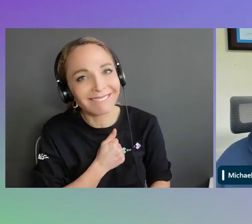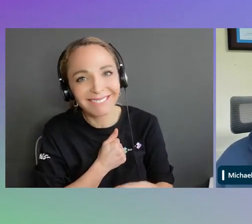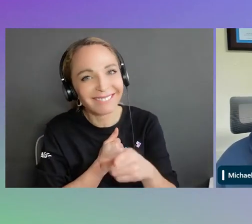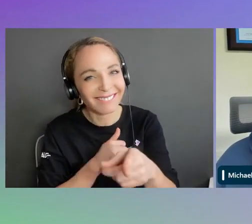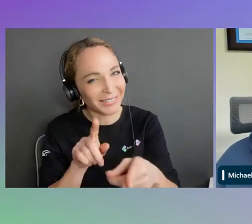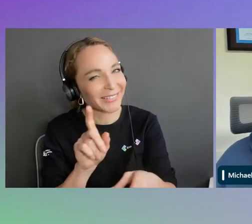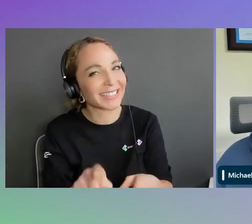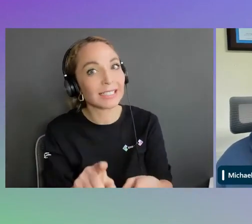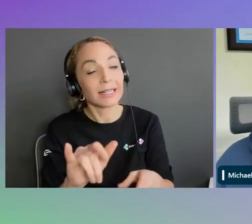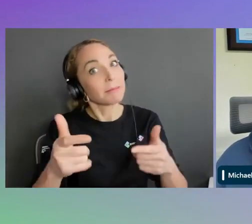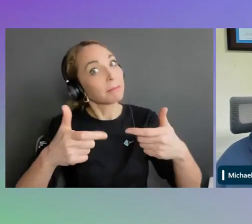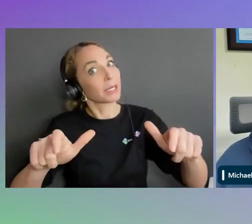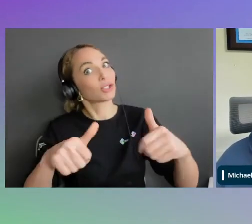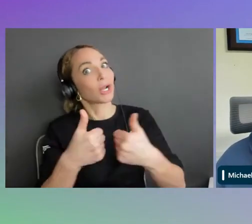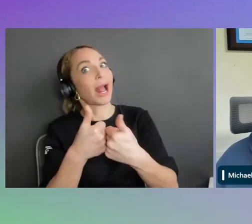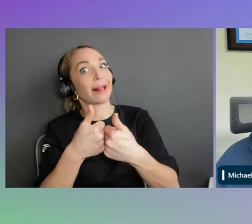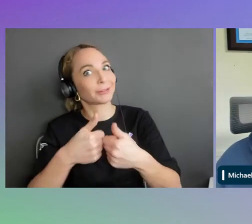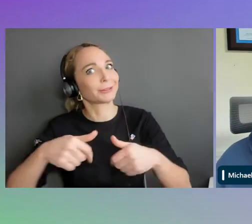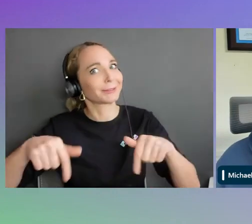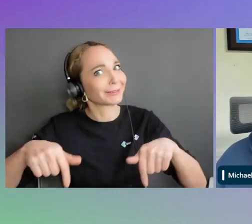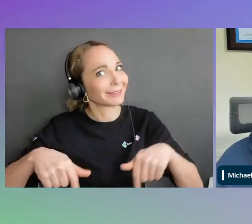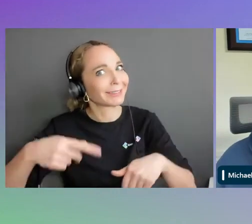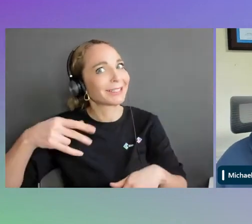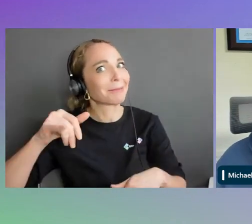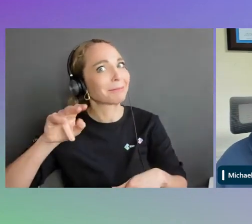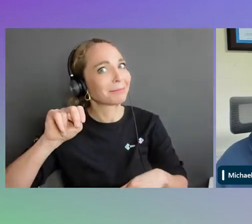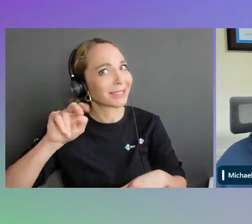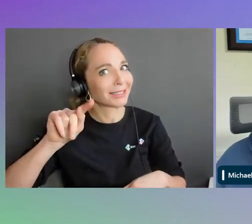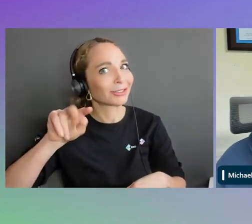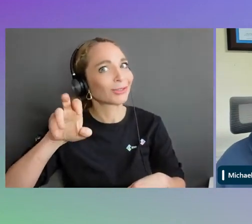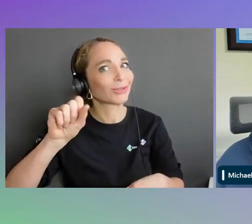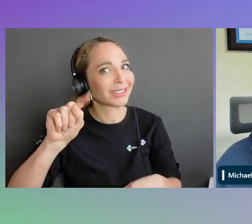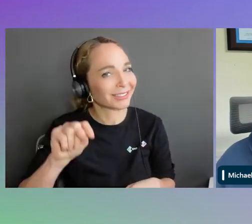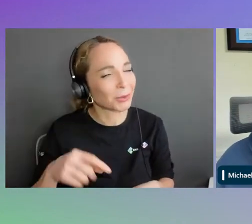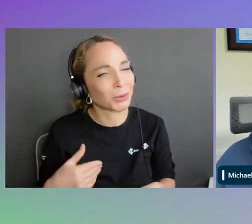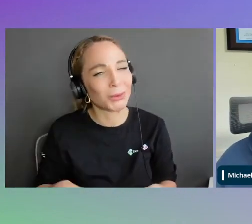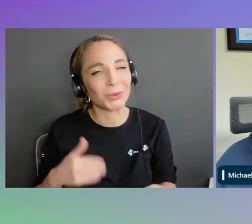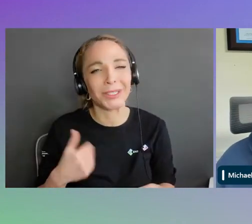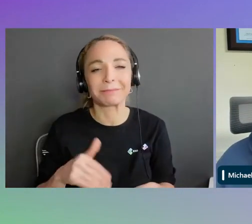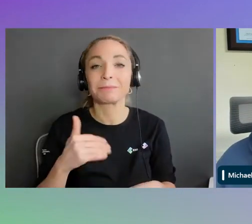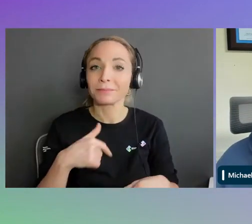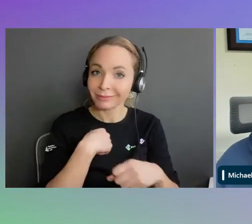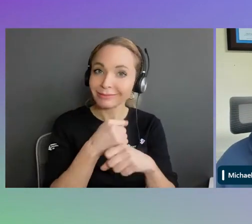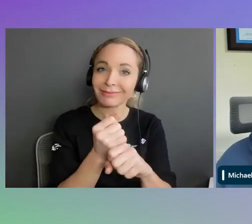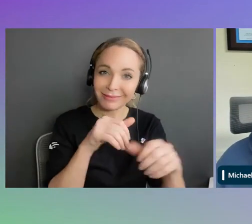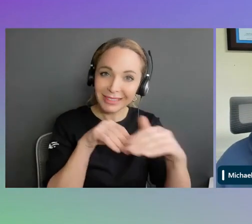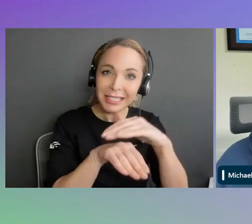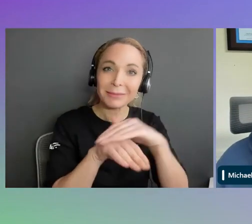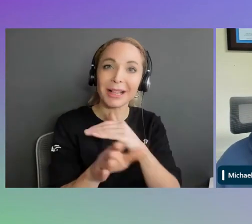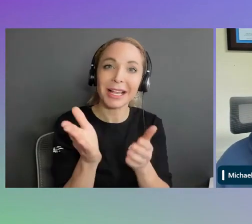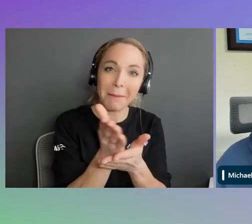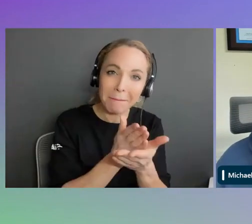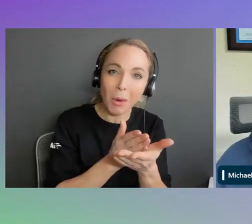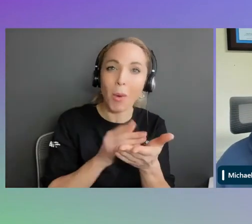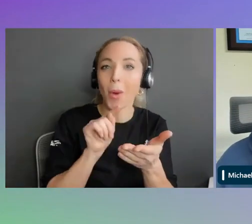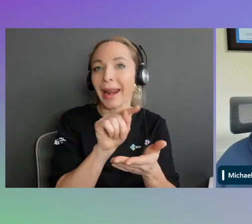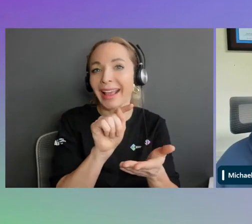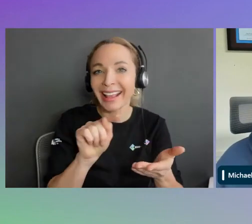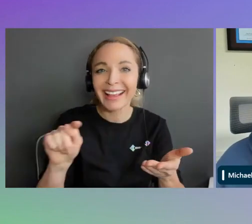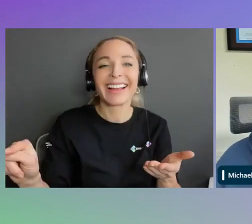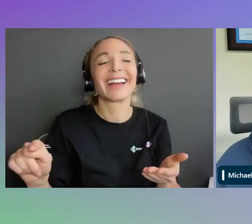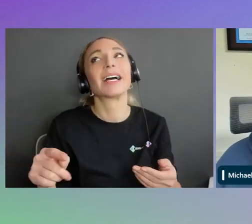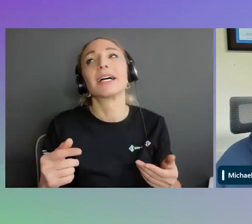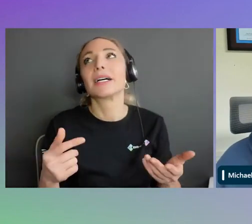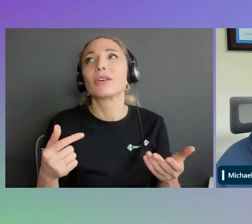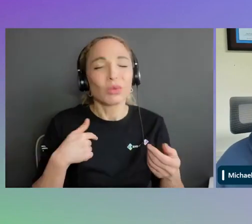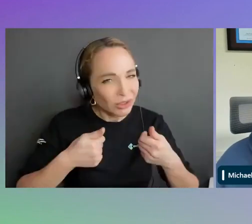today at Pinterest because we create the accessible components and we want people to use the components. We